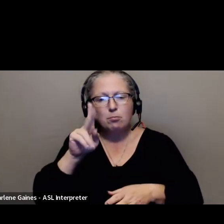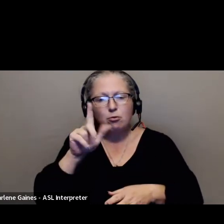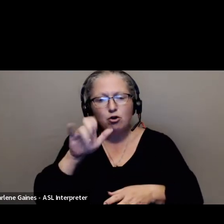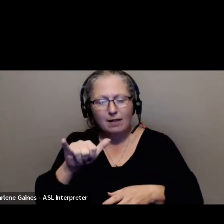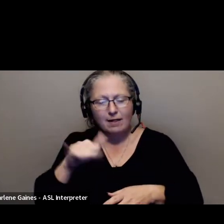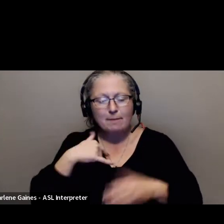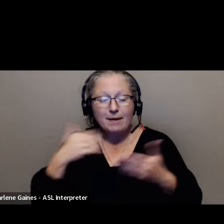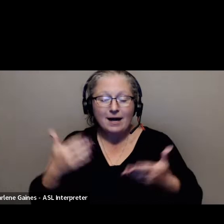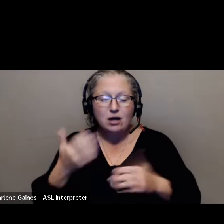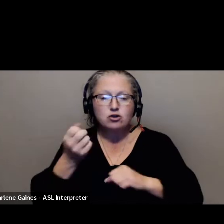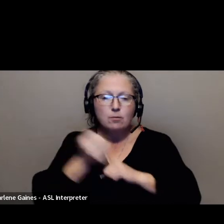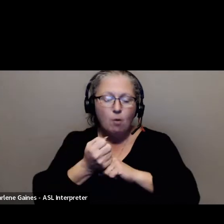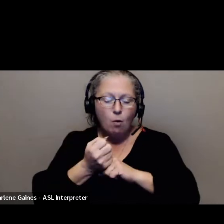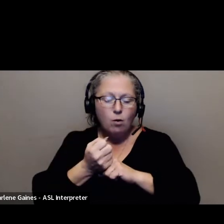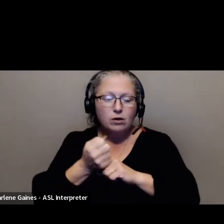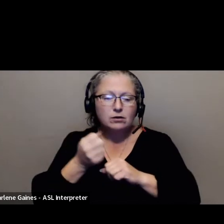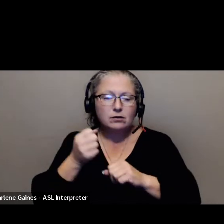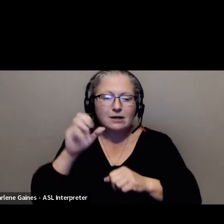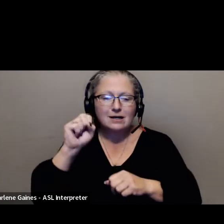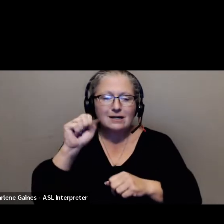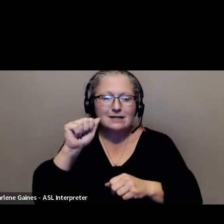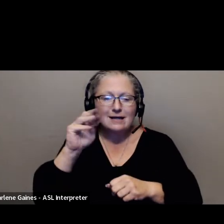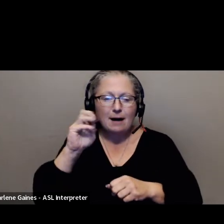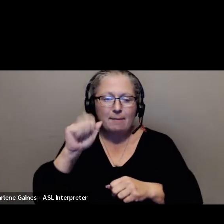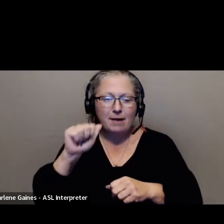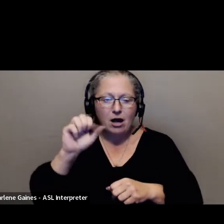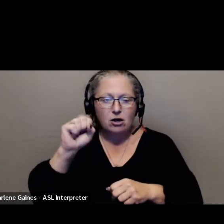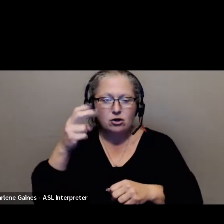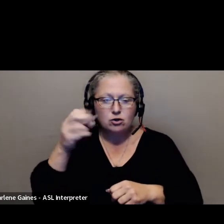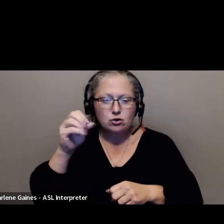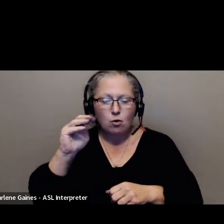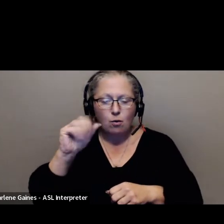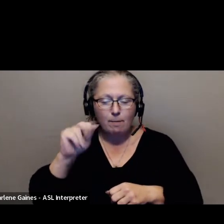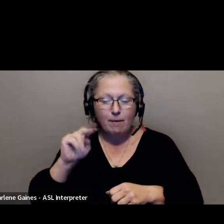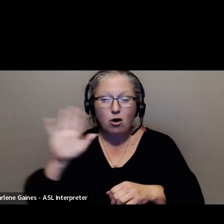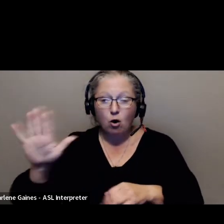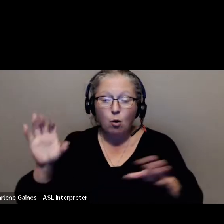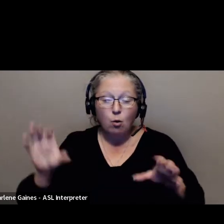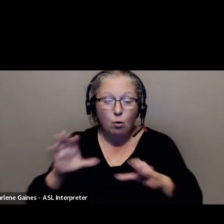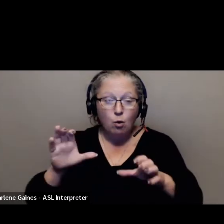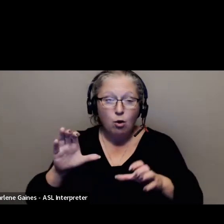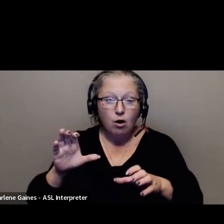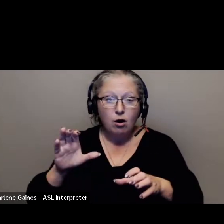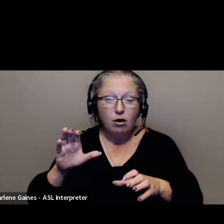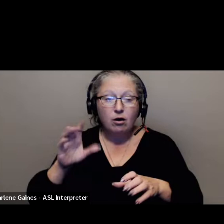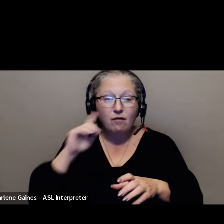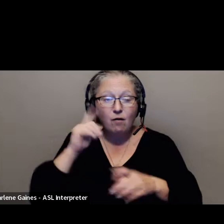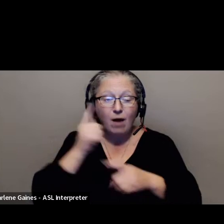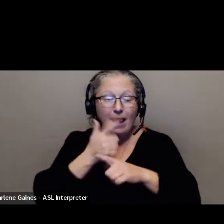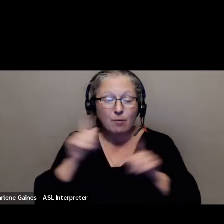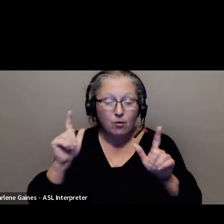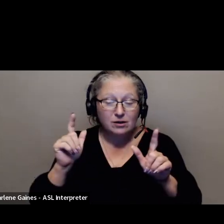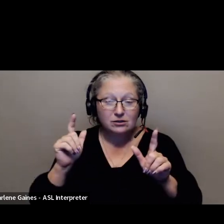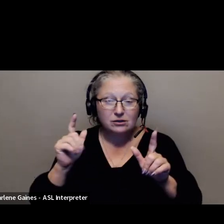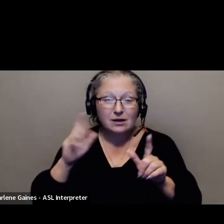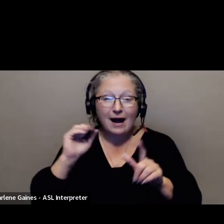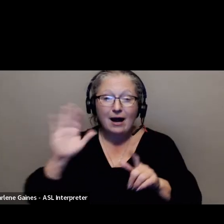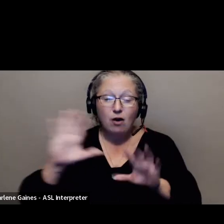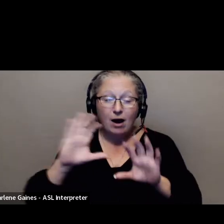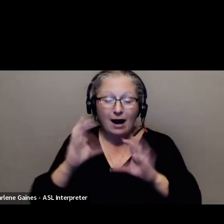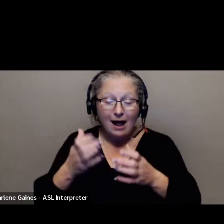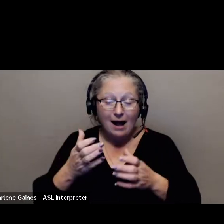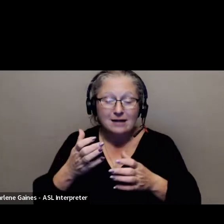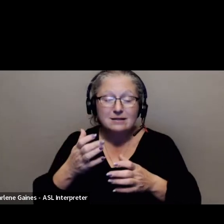here to support Samia Shoman. The work that she's doing in the work of liberation in her classroom